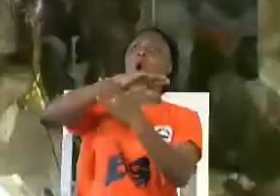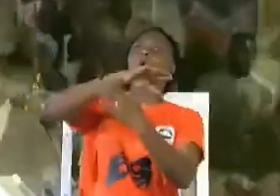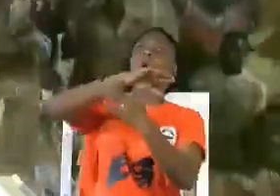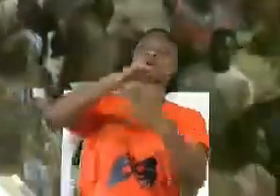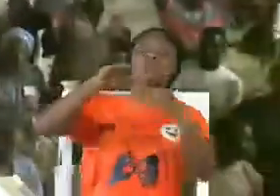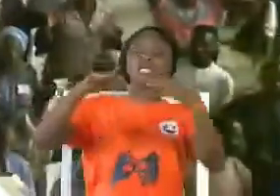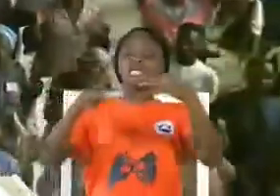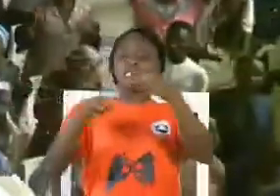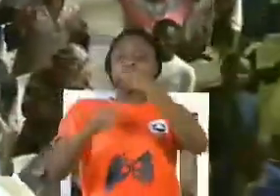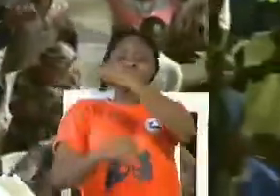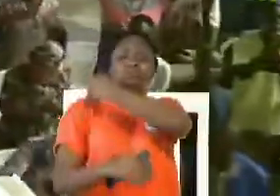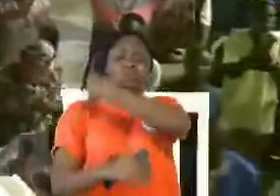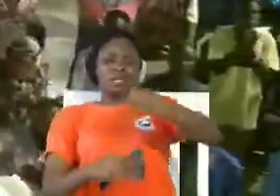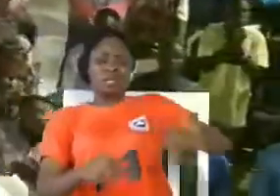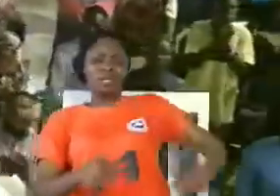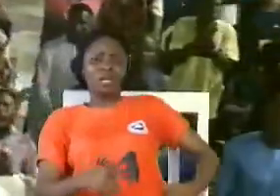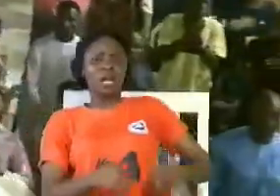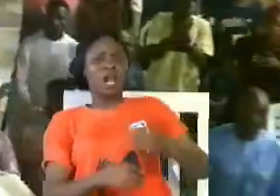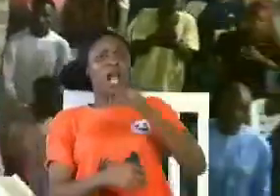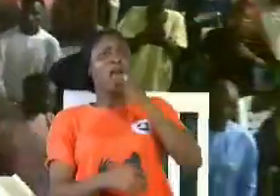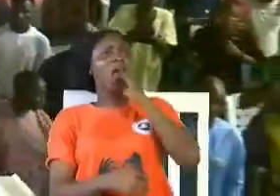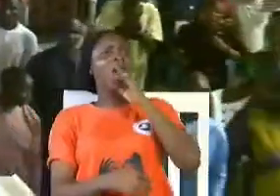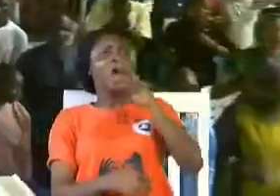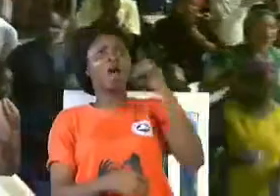name. Dunsin.